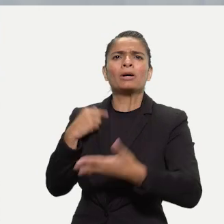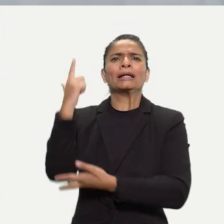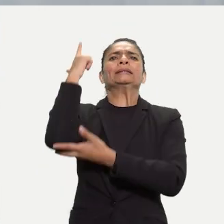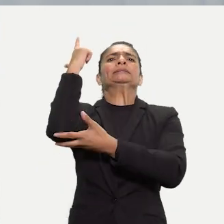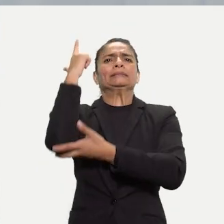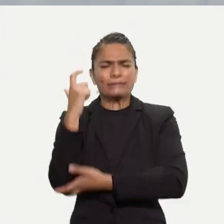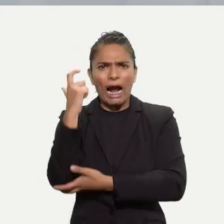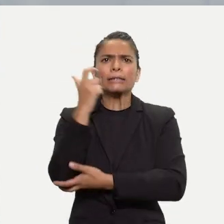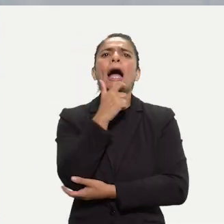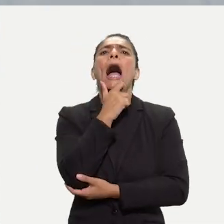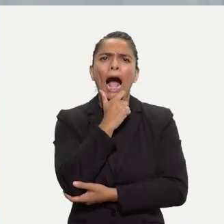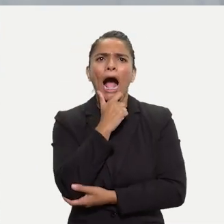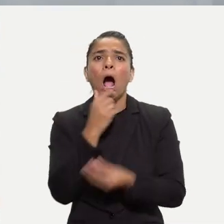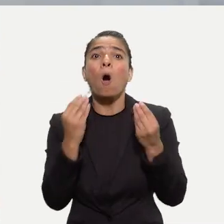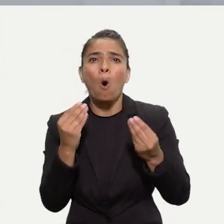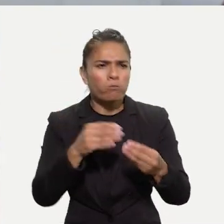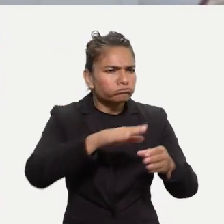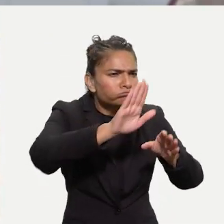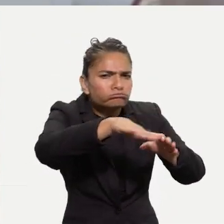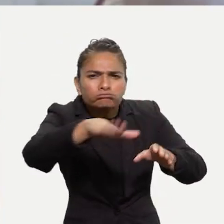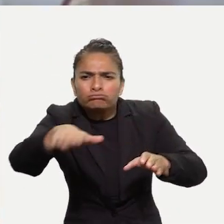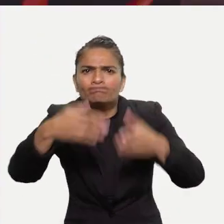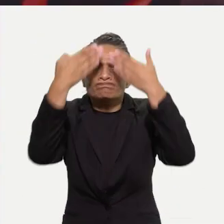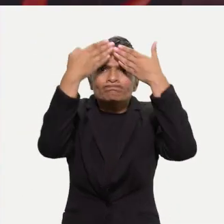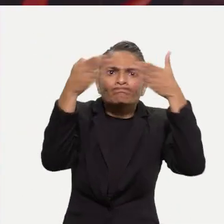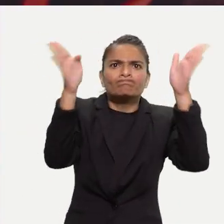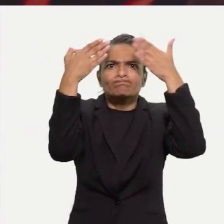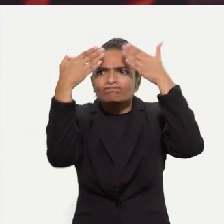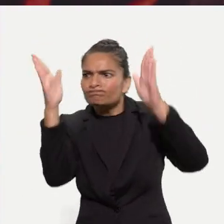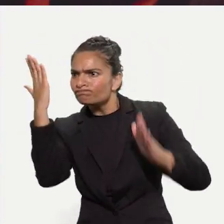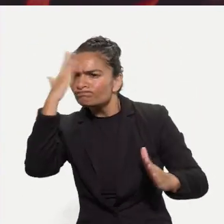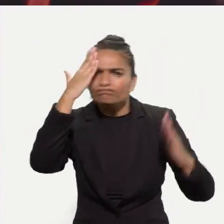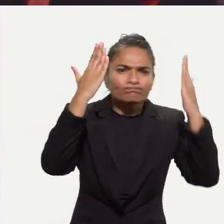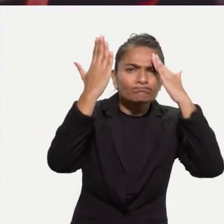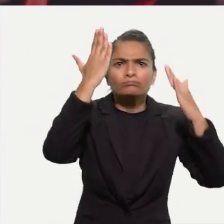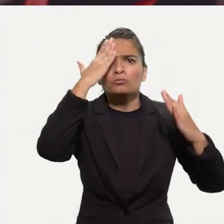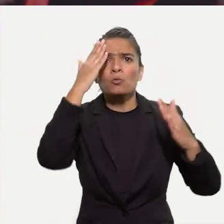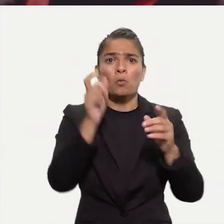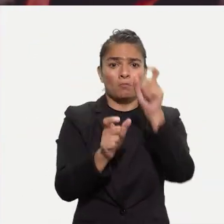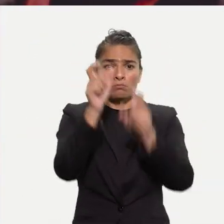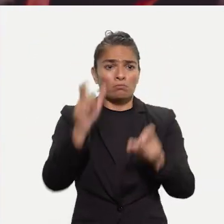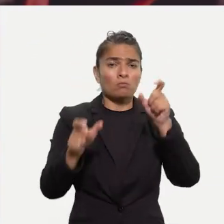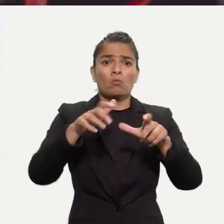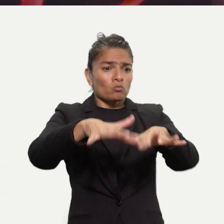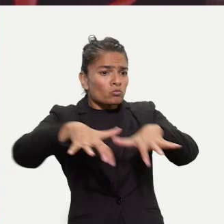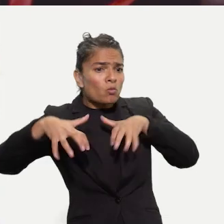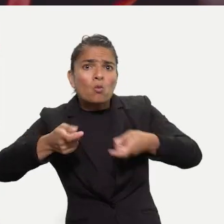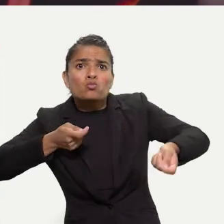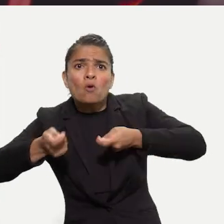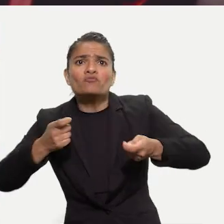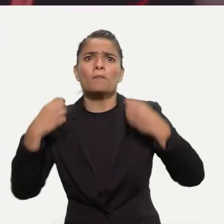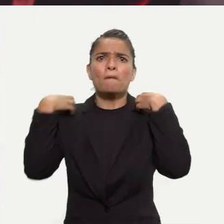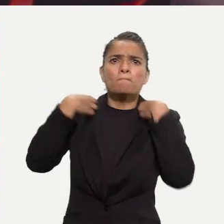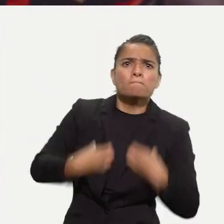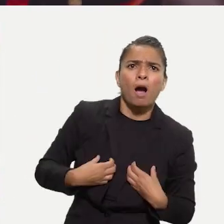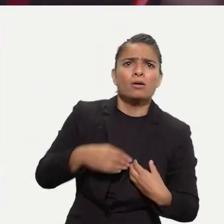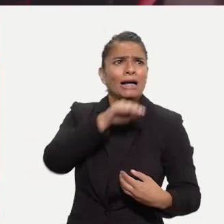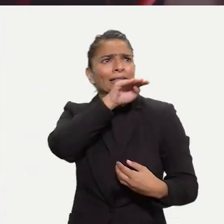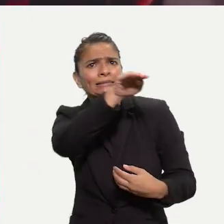upon previous efforts that have been there. So we had started from raising